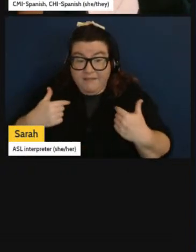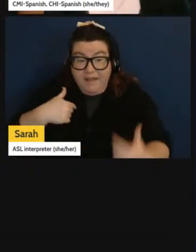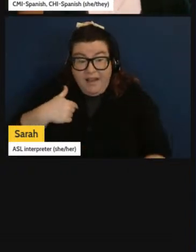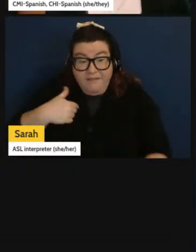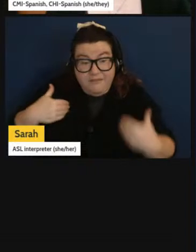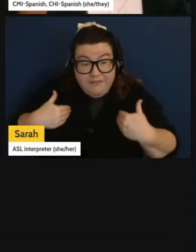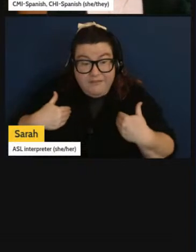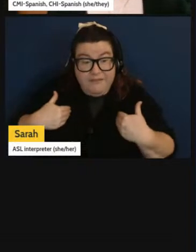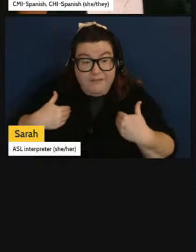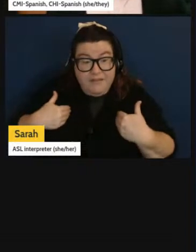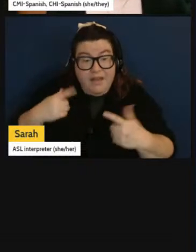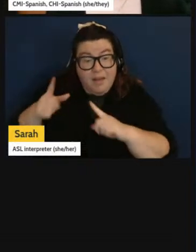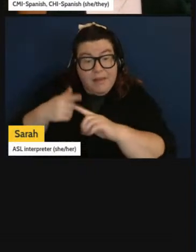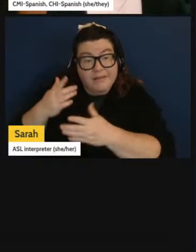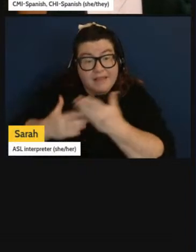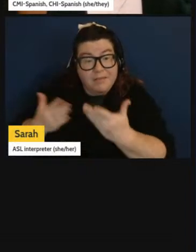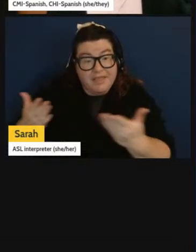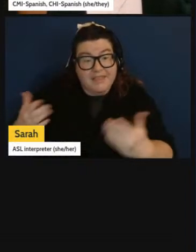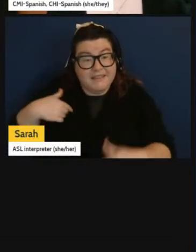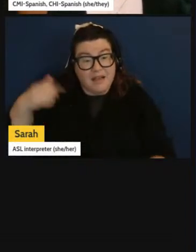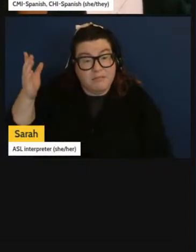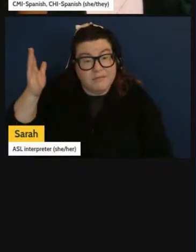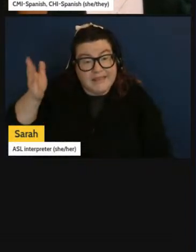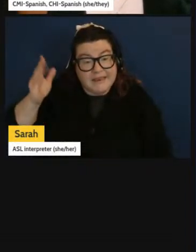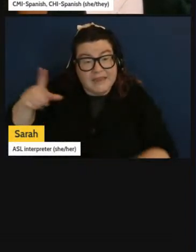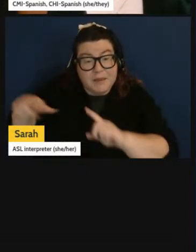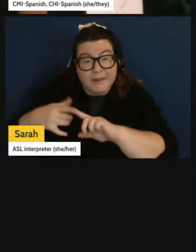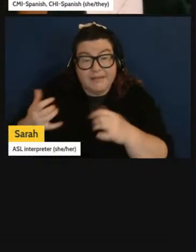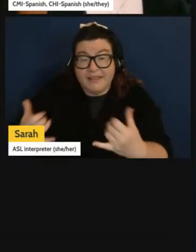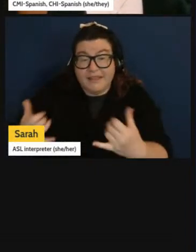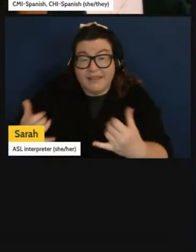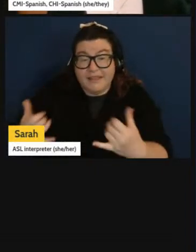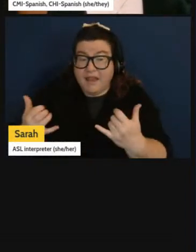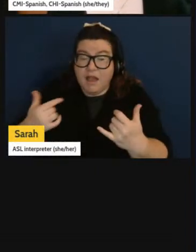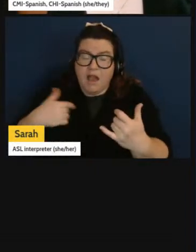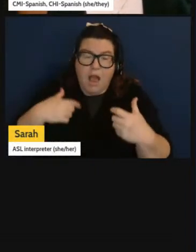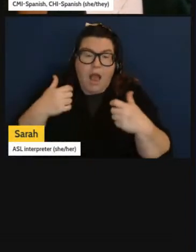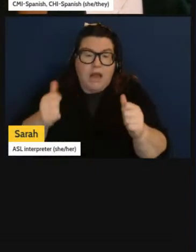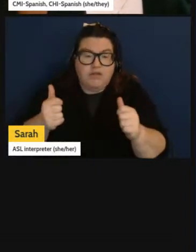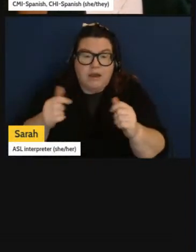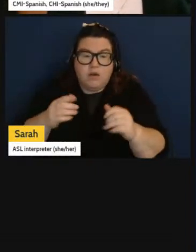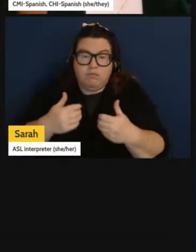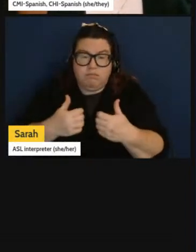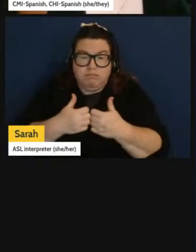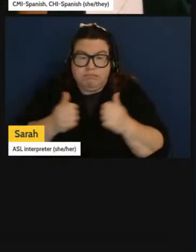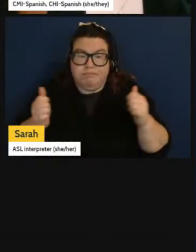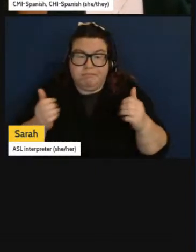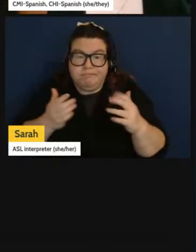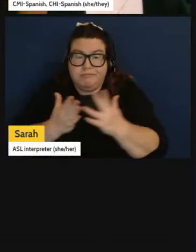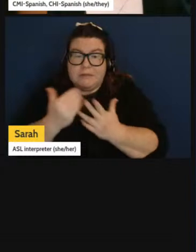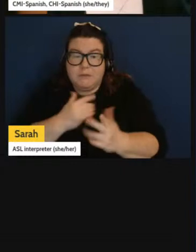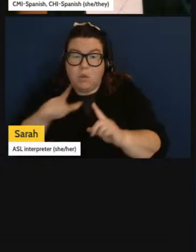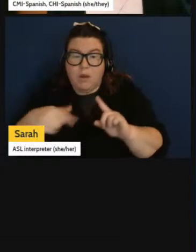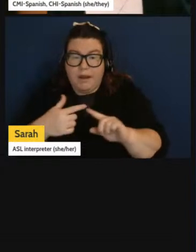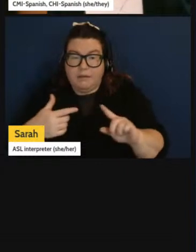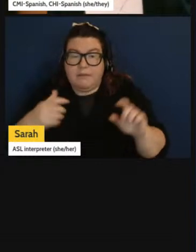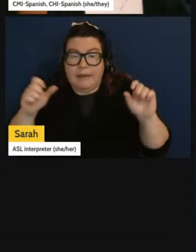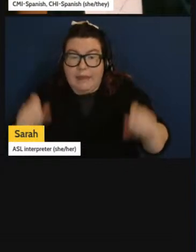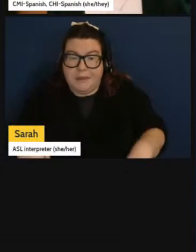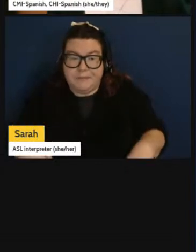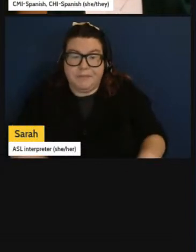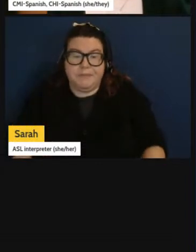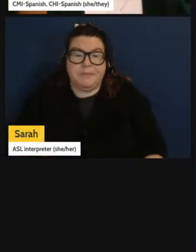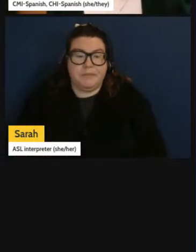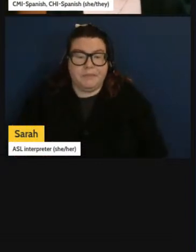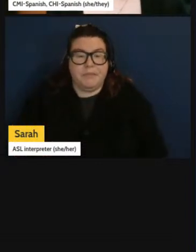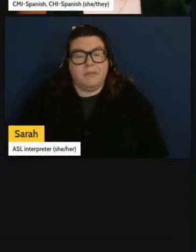biases about some of the stuff that I'm presenting about today. I try to uncover them whenever I can. Okay? So